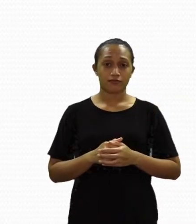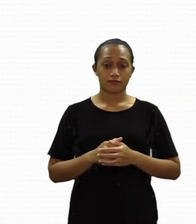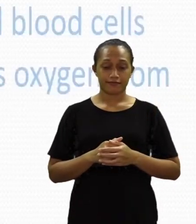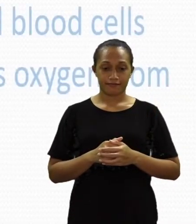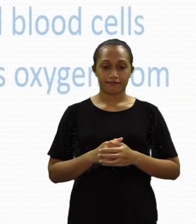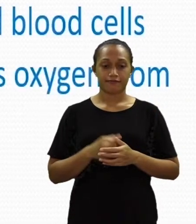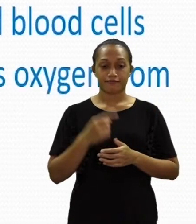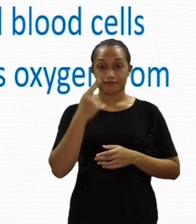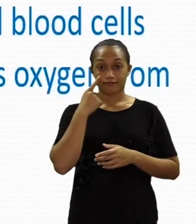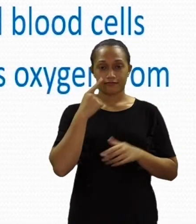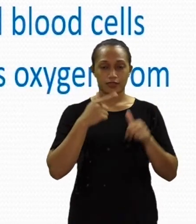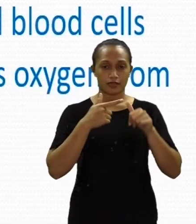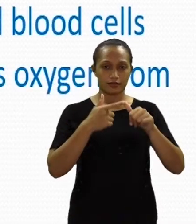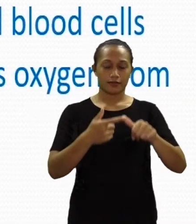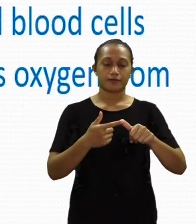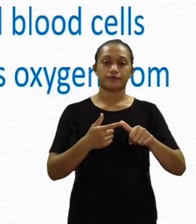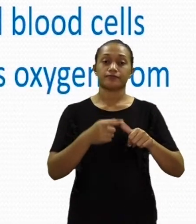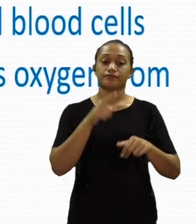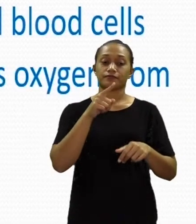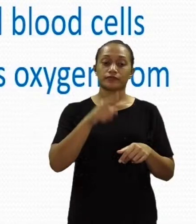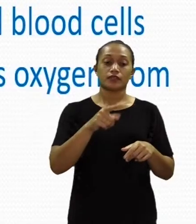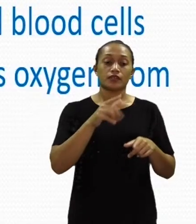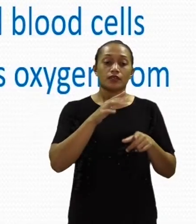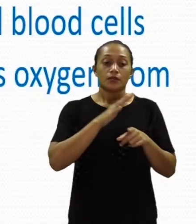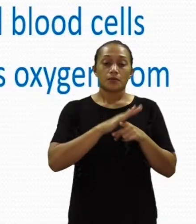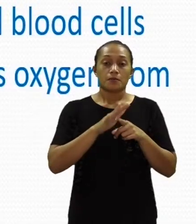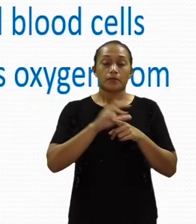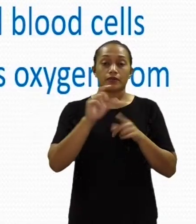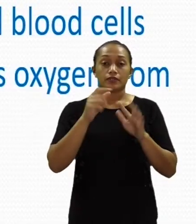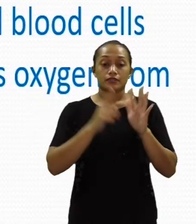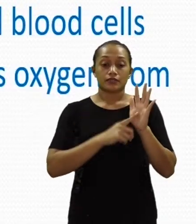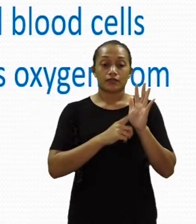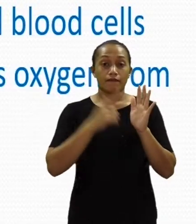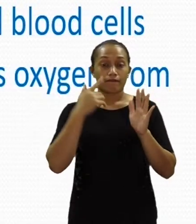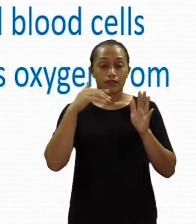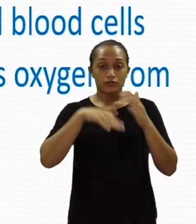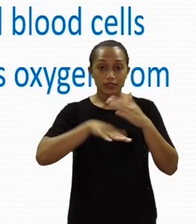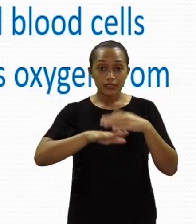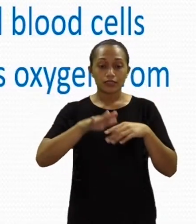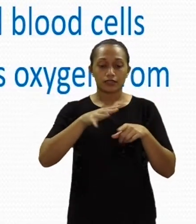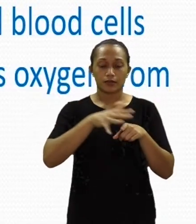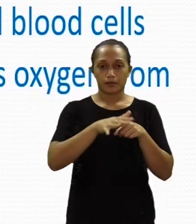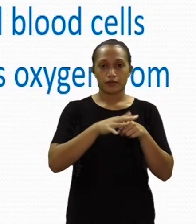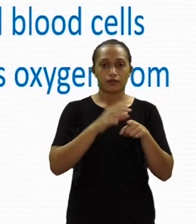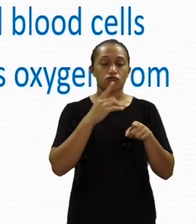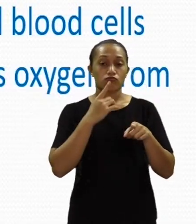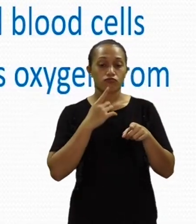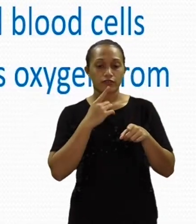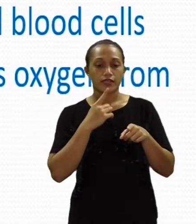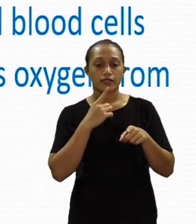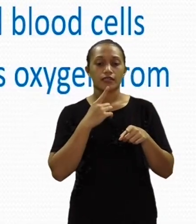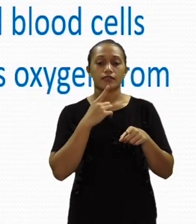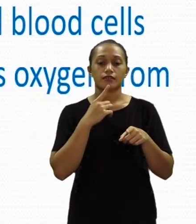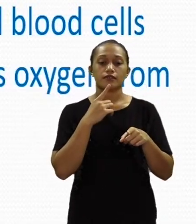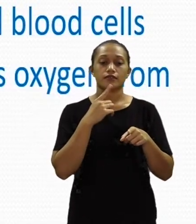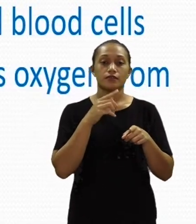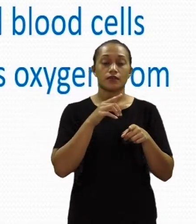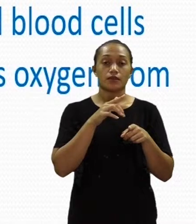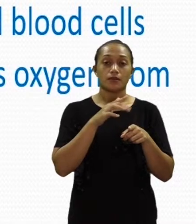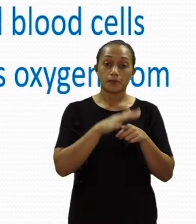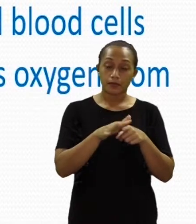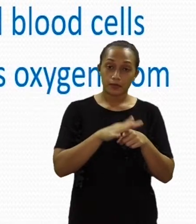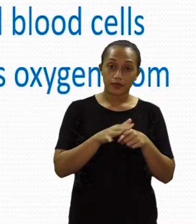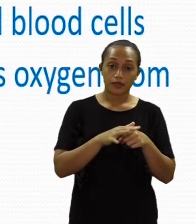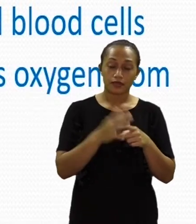Okay, let's have a look at the answer. A type of blood cell that is found in the blood. Red blood cells contain